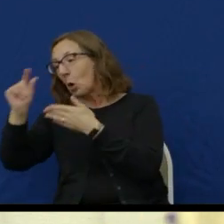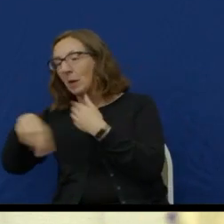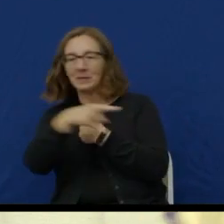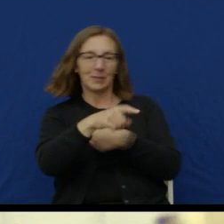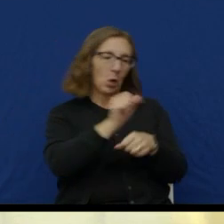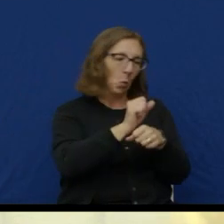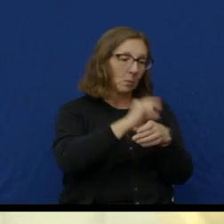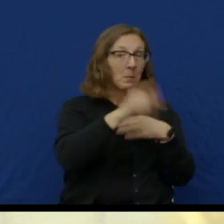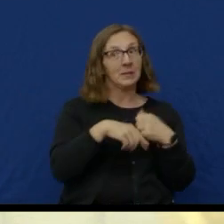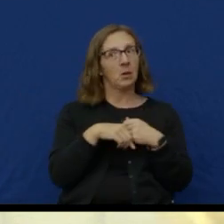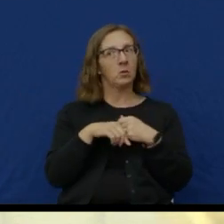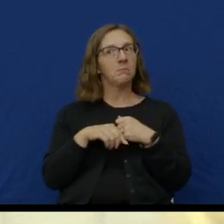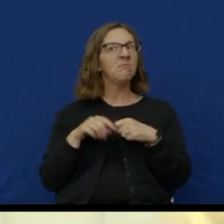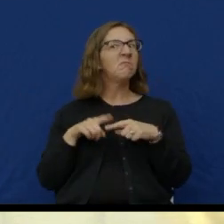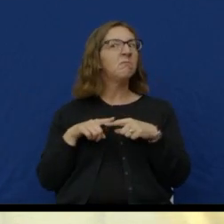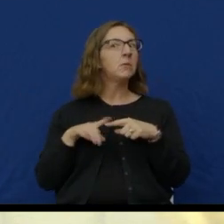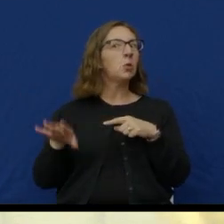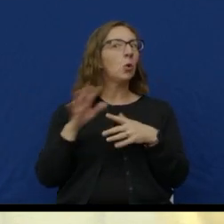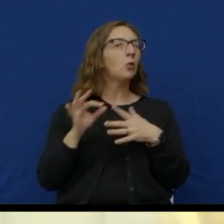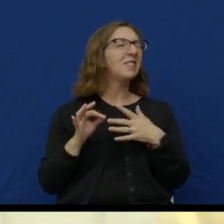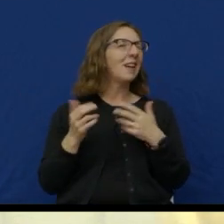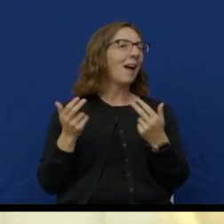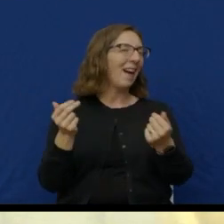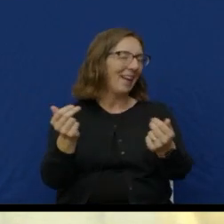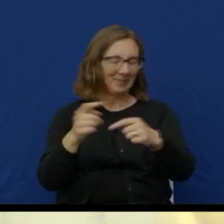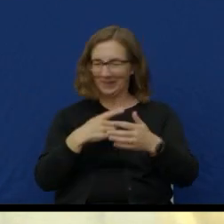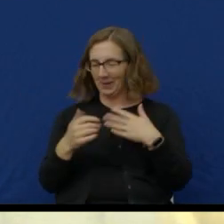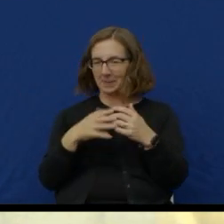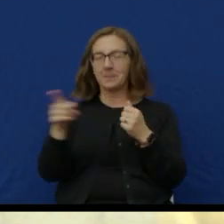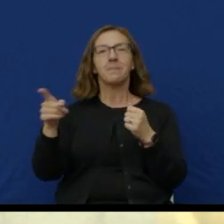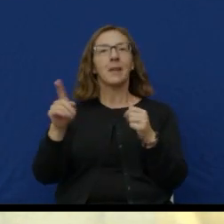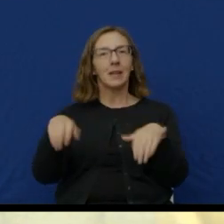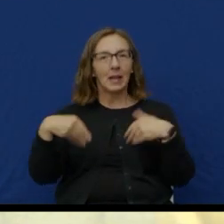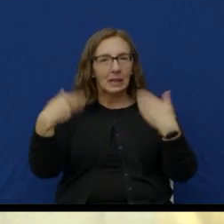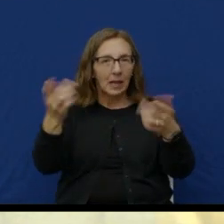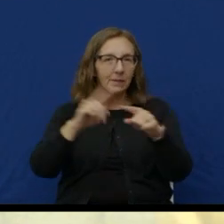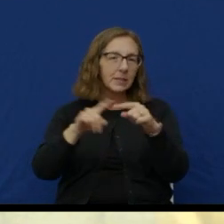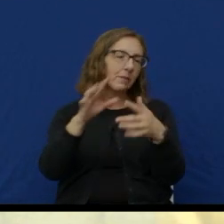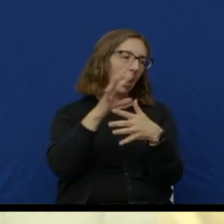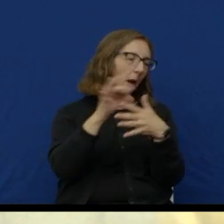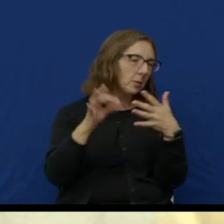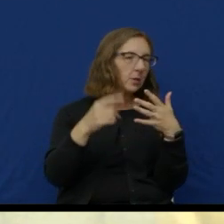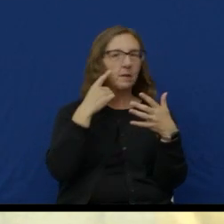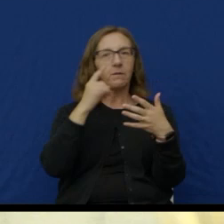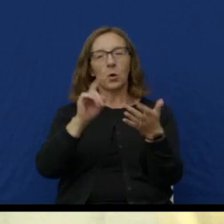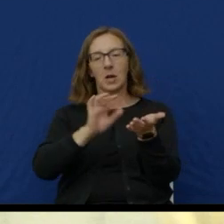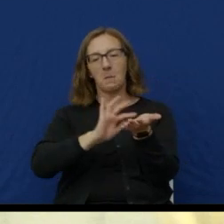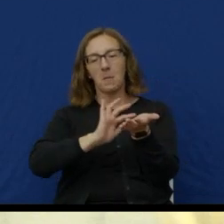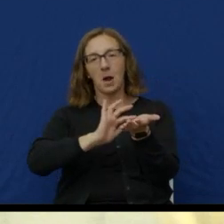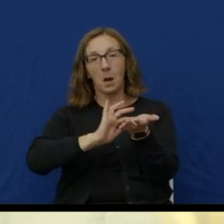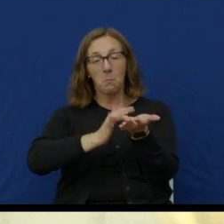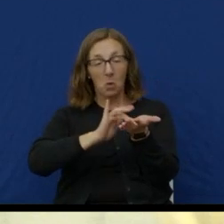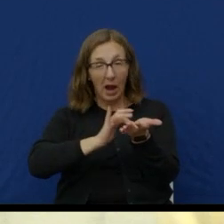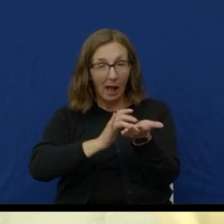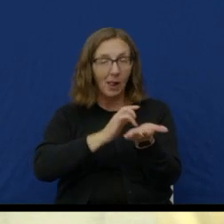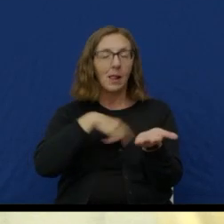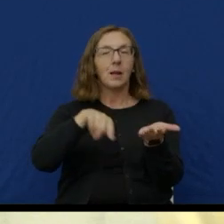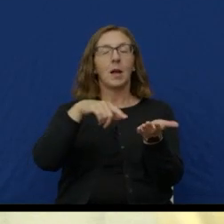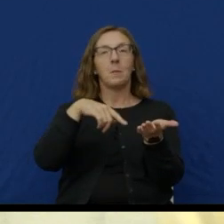wisely. Students performed a variety of jobs, including Braille proofreading, groundskeeping, food service, and guest